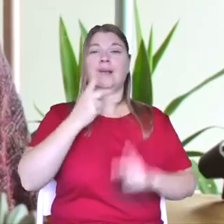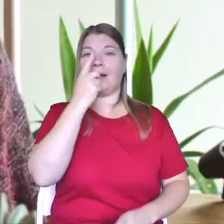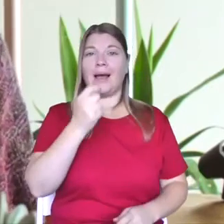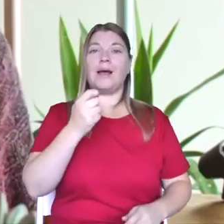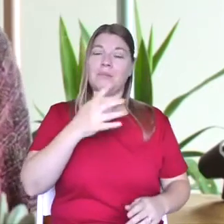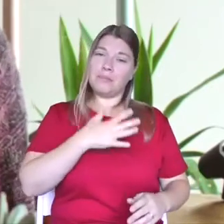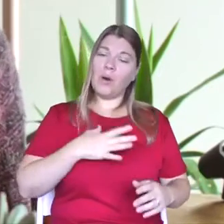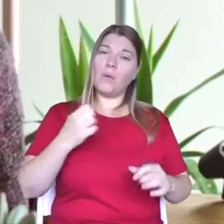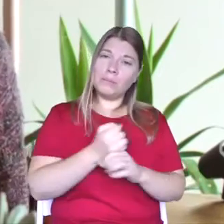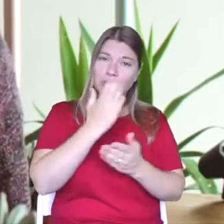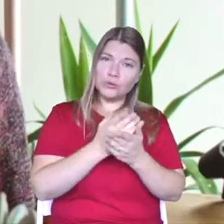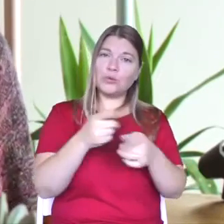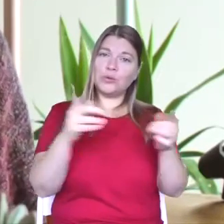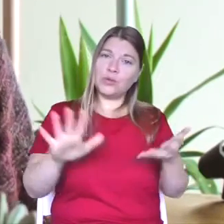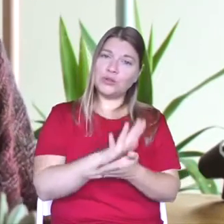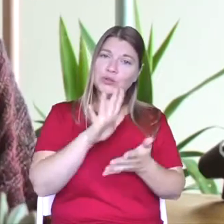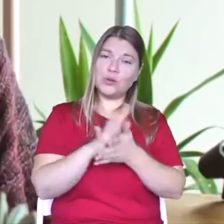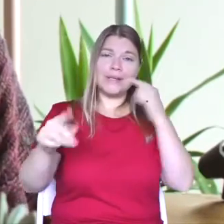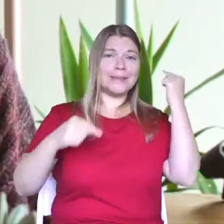sound whilst feeling comfortable and happy.